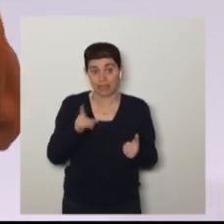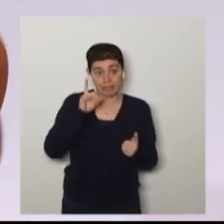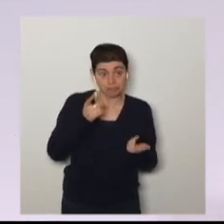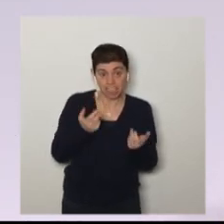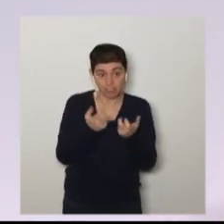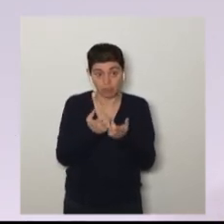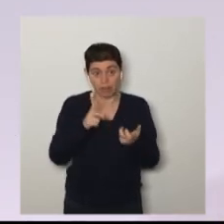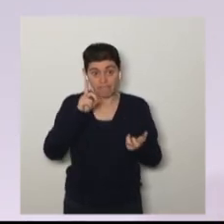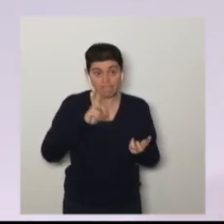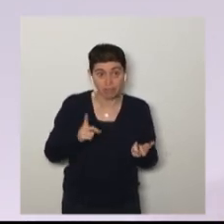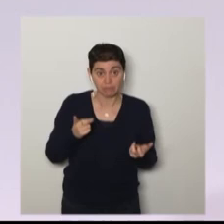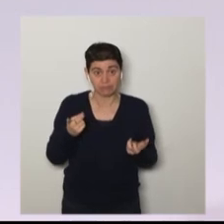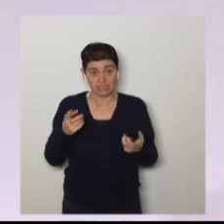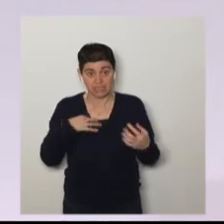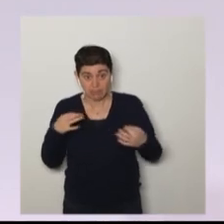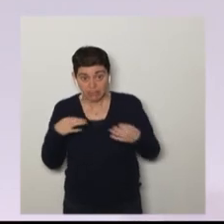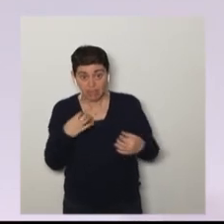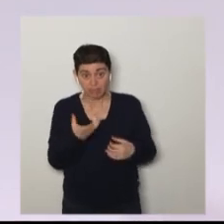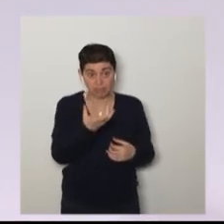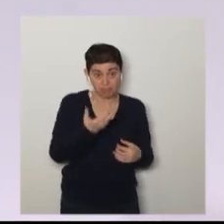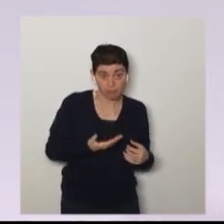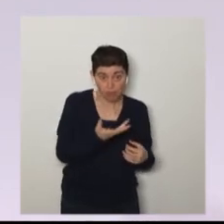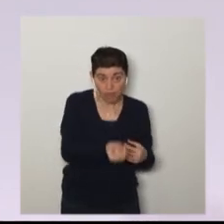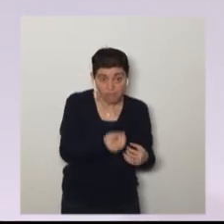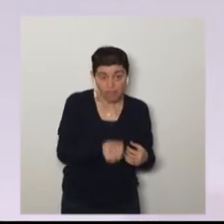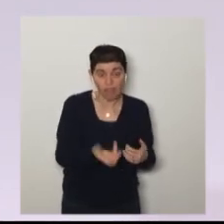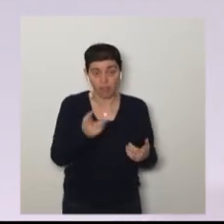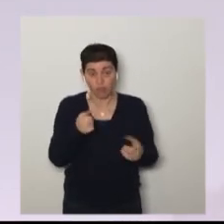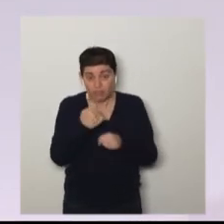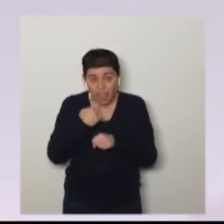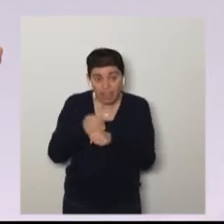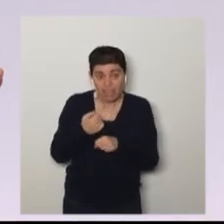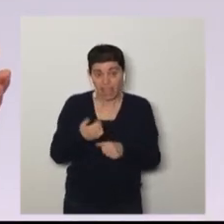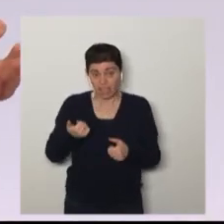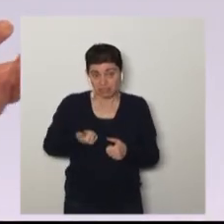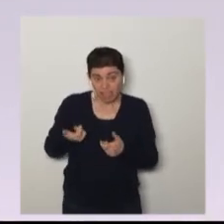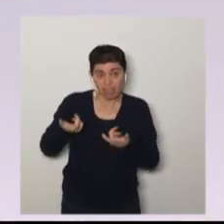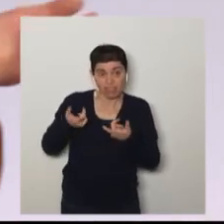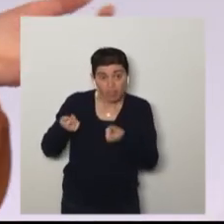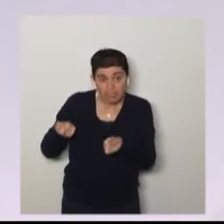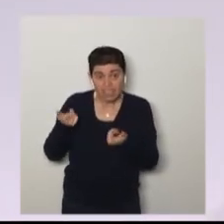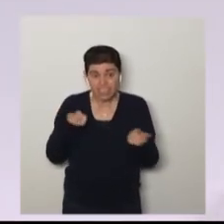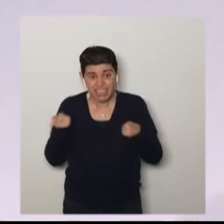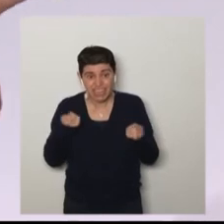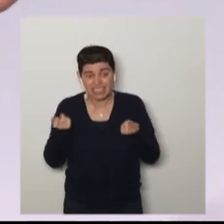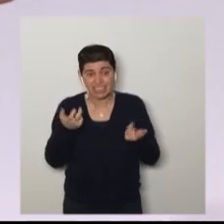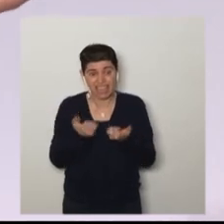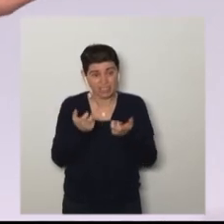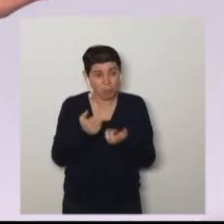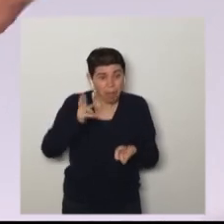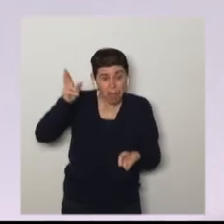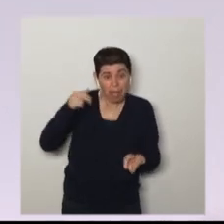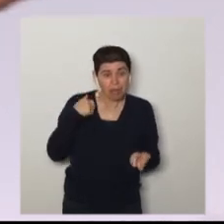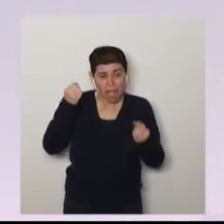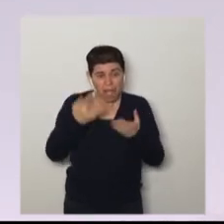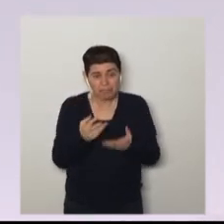work, having to deal with breast cancer, having to care for the children. This is not a rare example. This is just in our